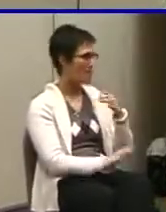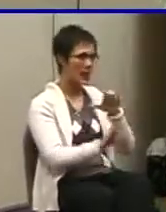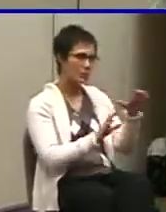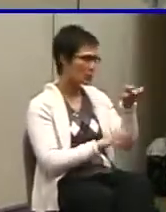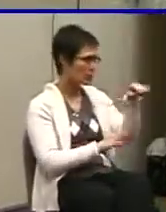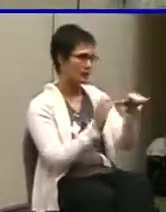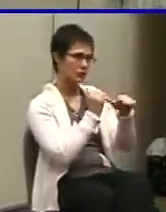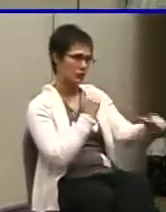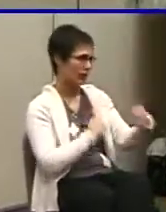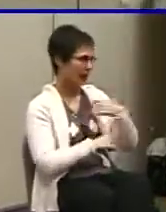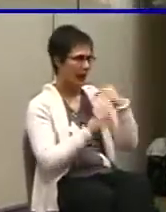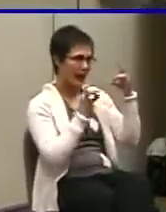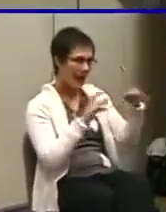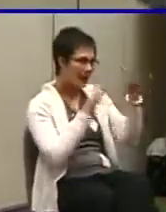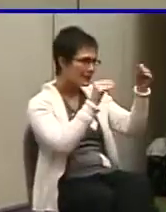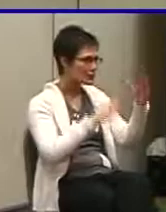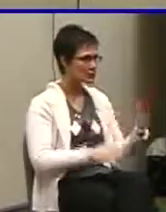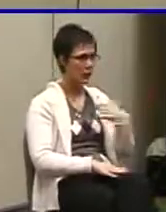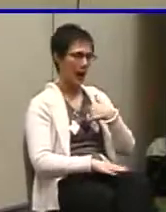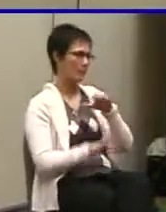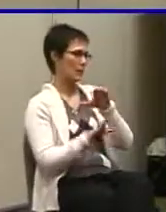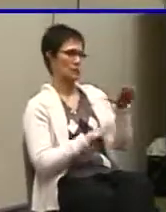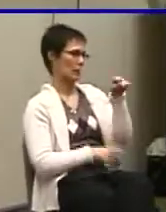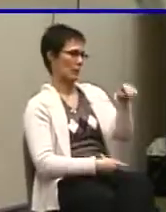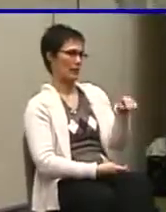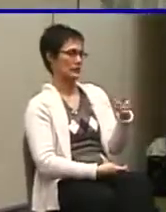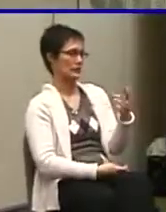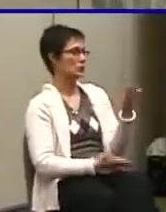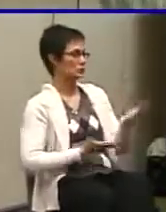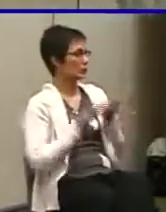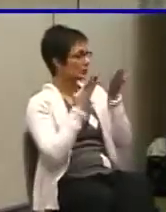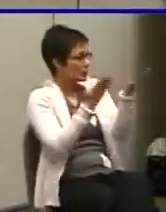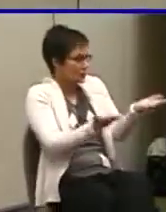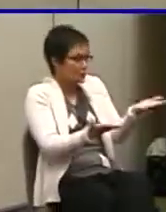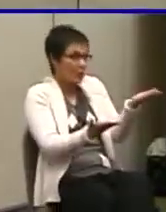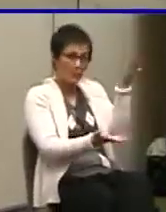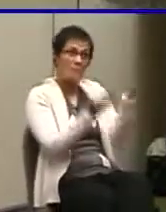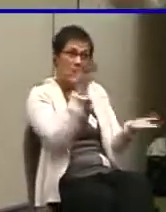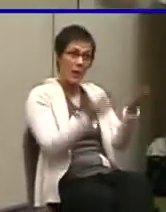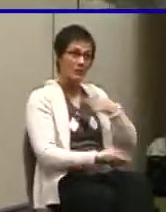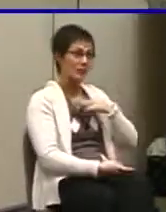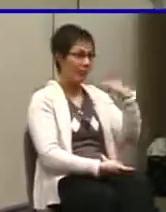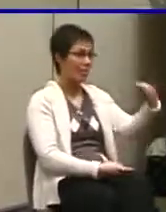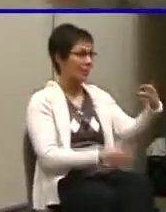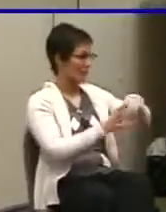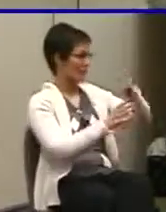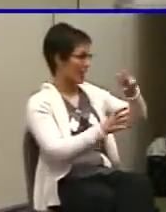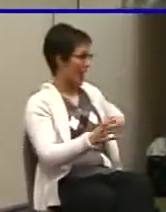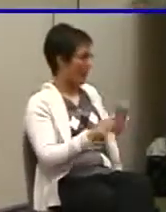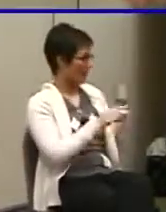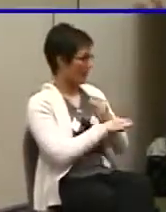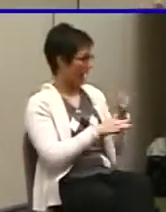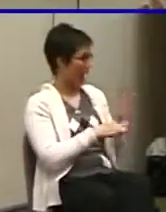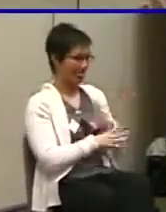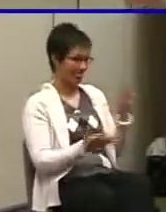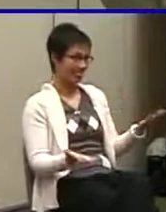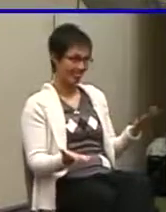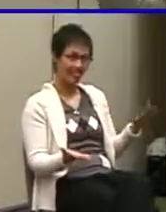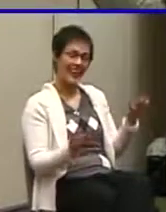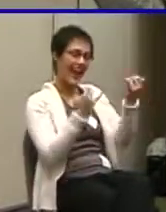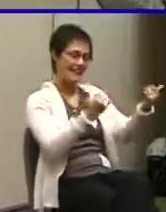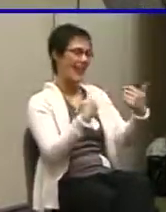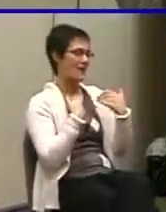about this place, all right, so there's some suggestion there that she'd like to get out of math, all right, and in my observation, all right, I've now got